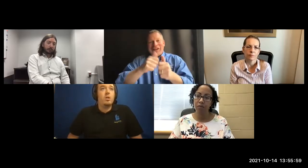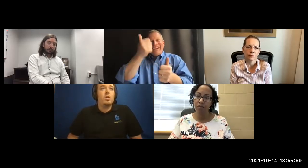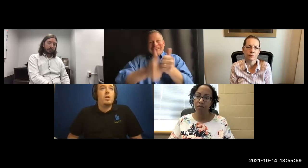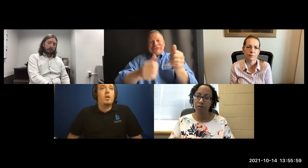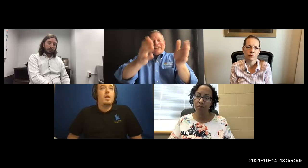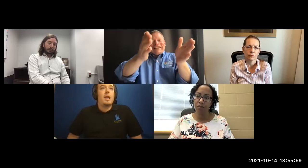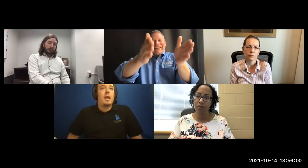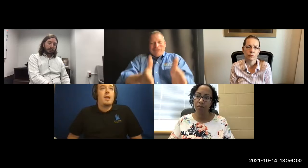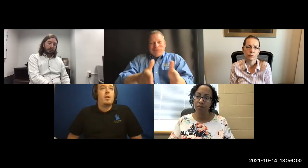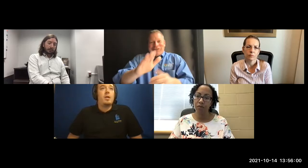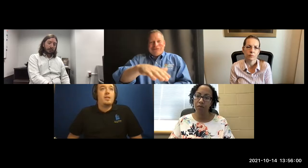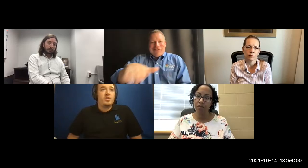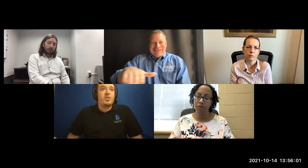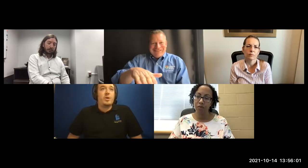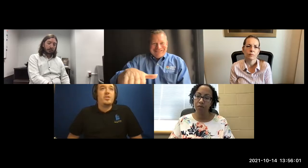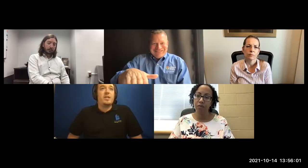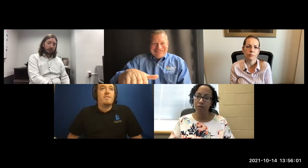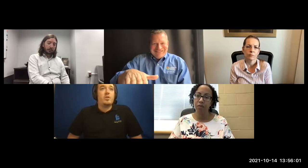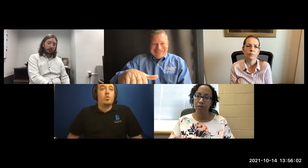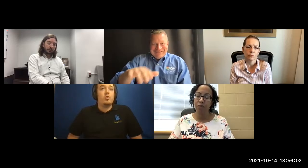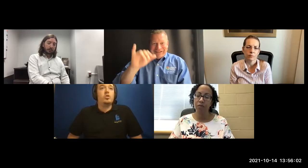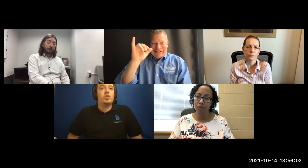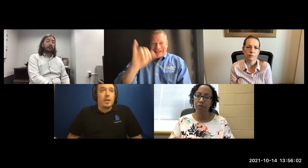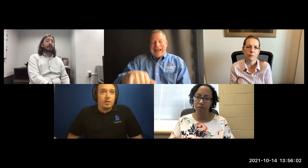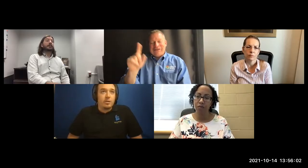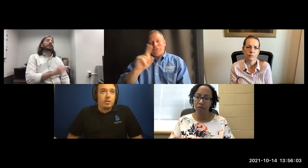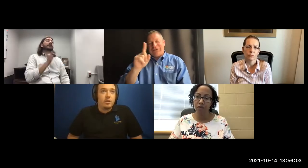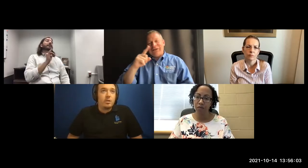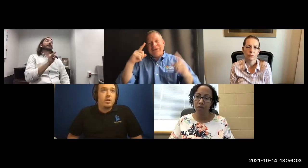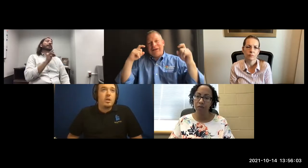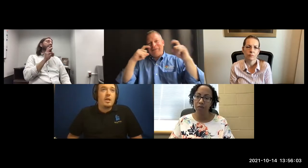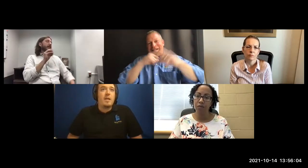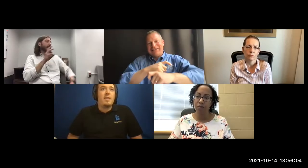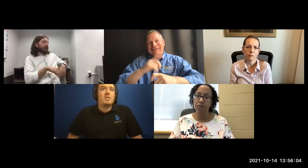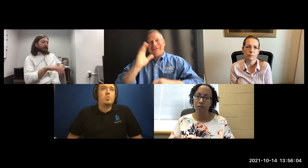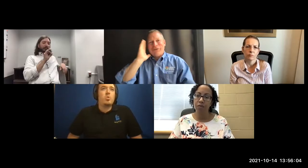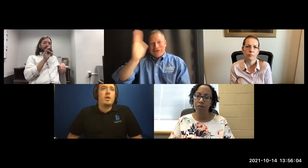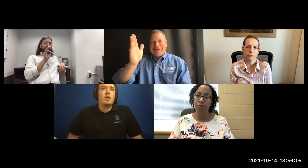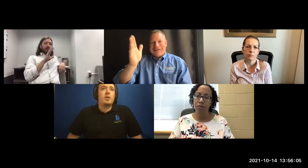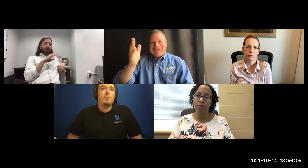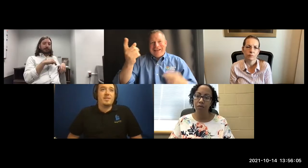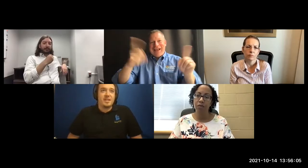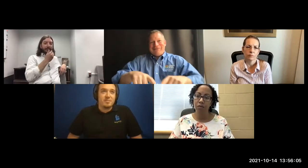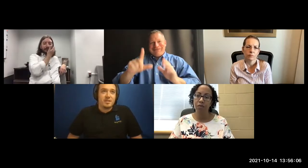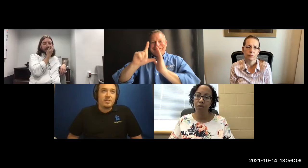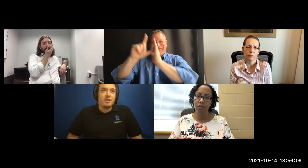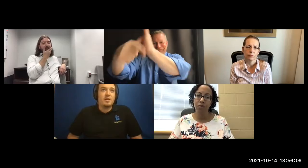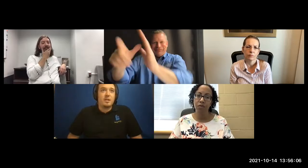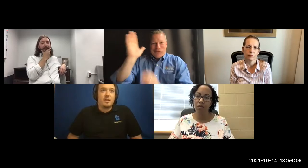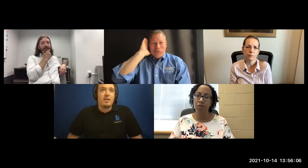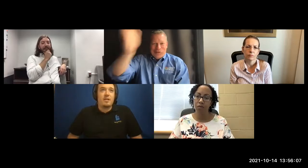will, in addition to each individual child. And that's where complexity